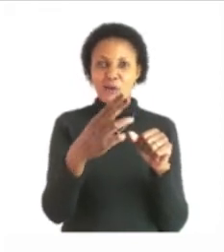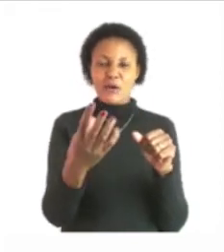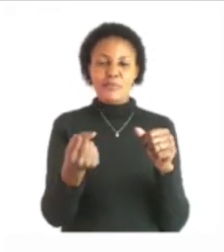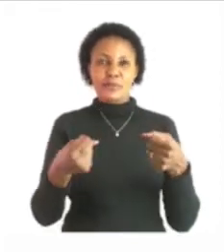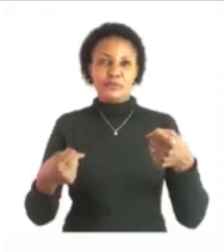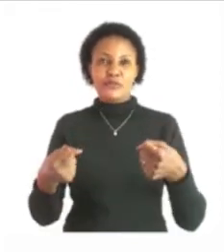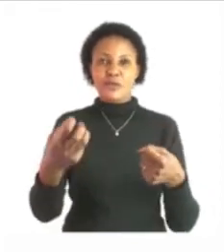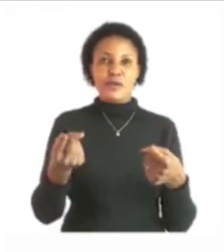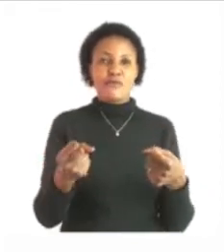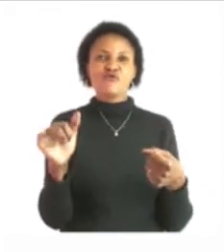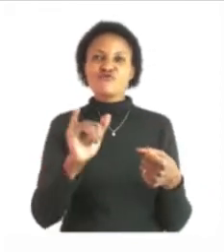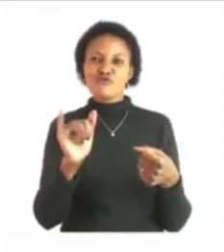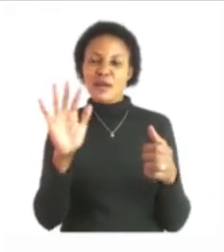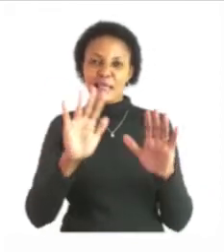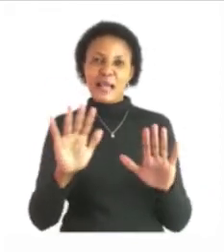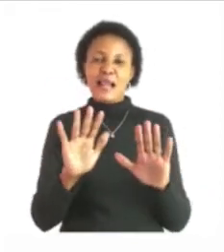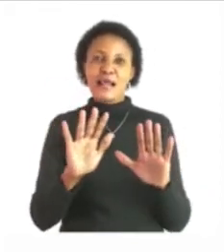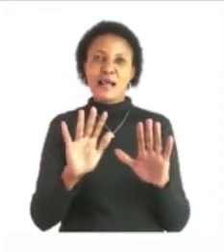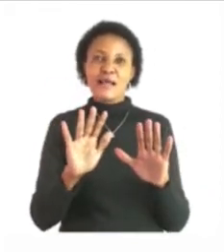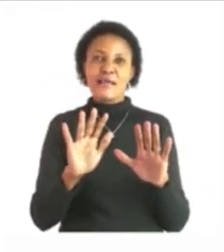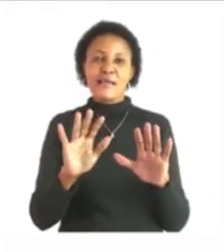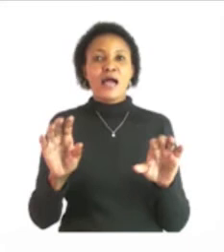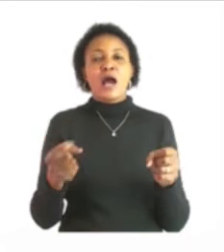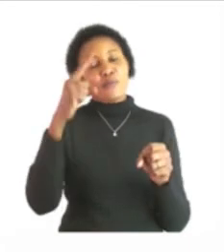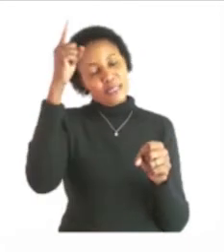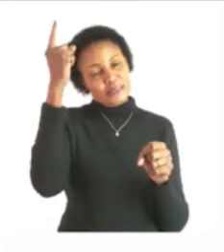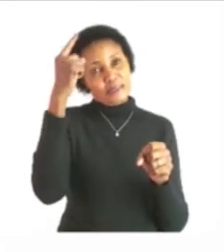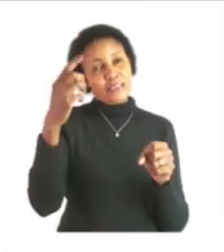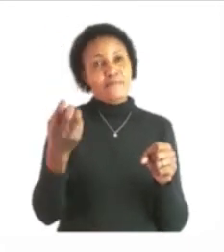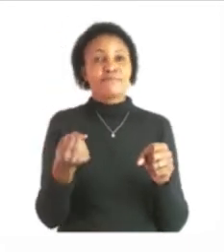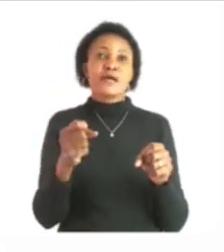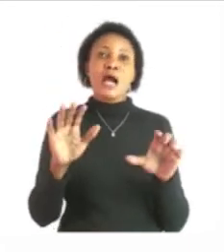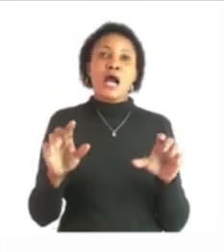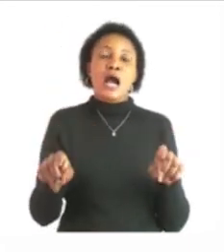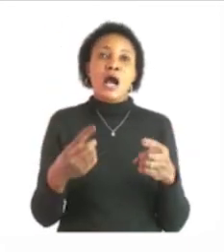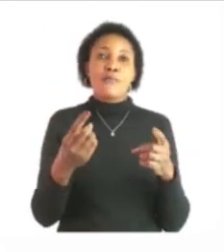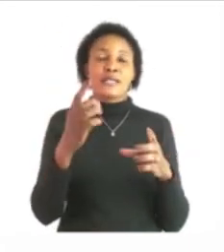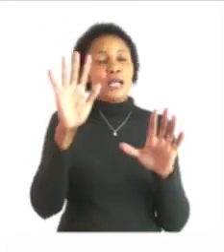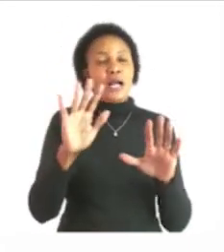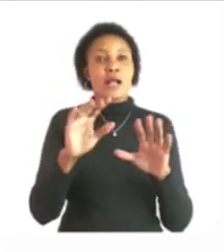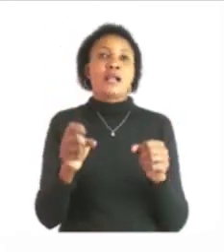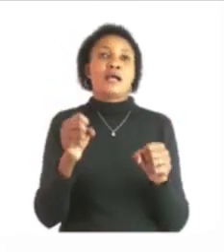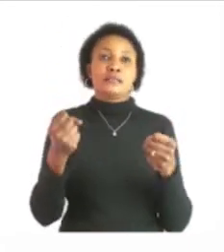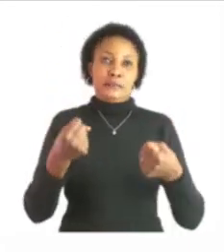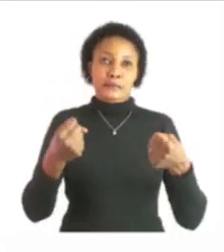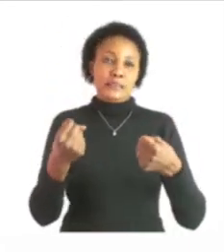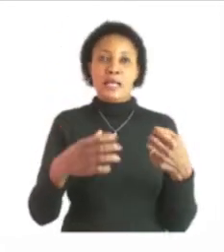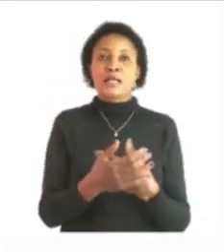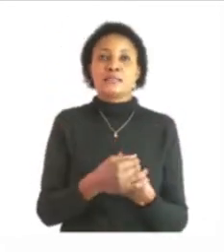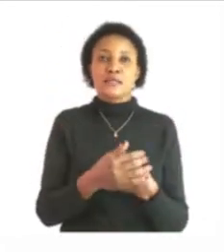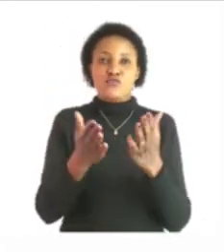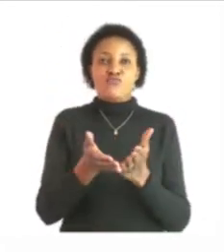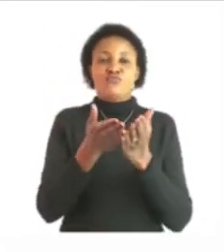and which color they are, how many helicopters there are, and how many cars there are. And what we did